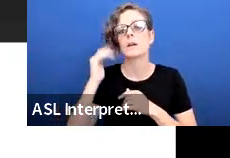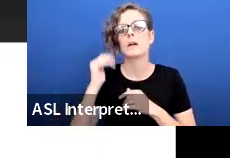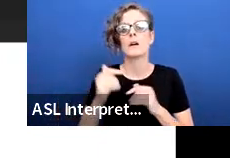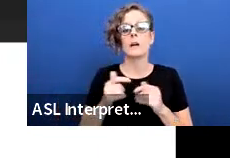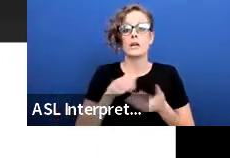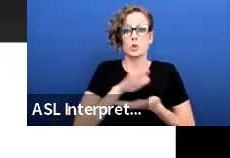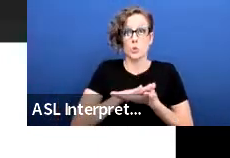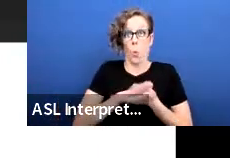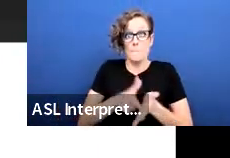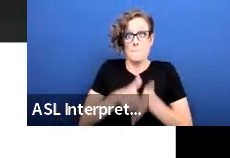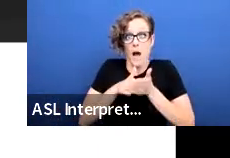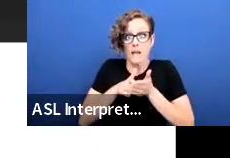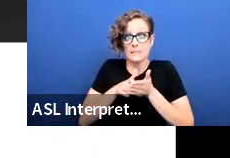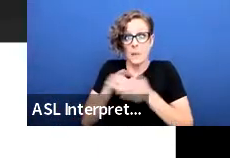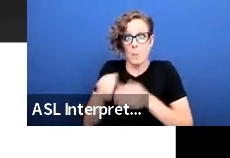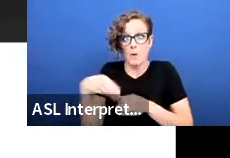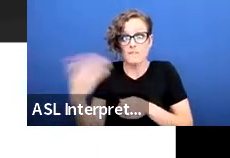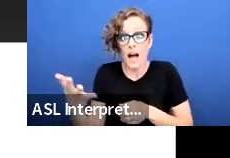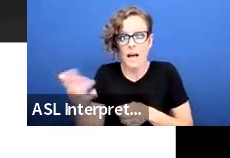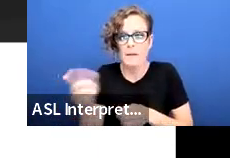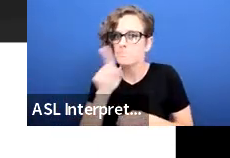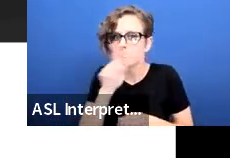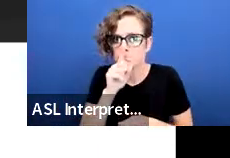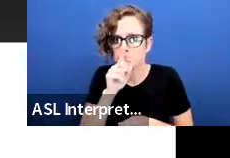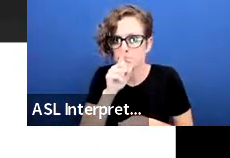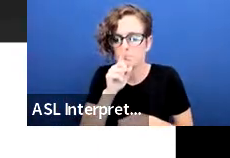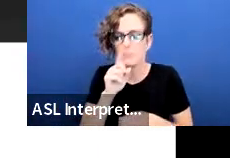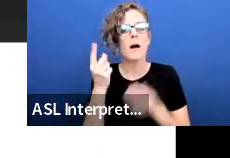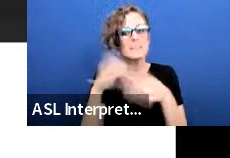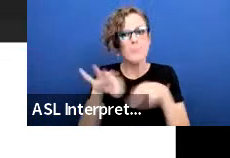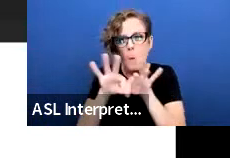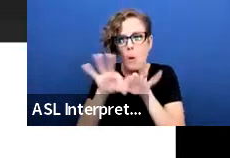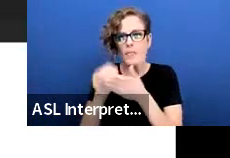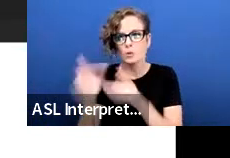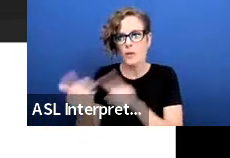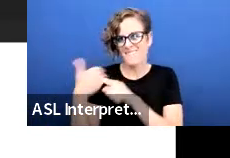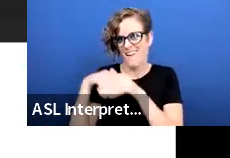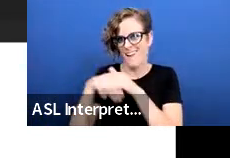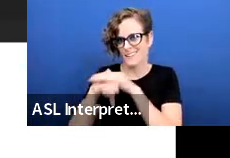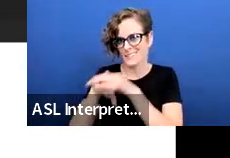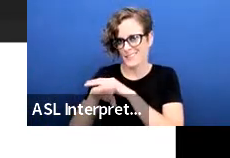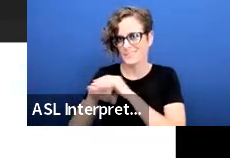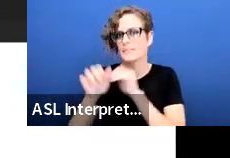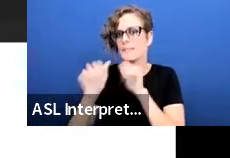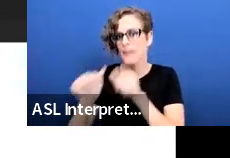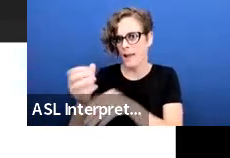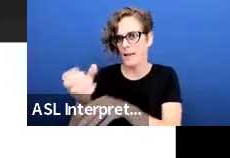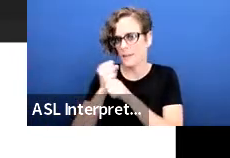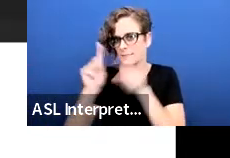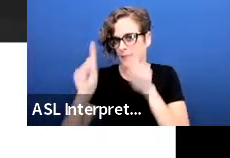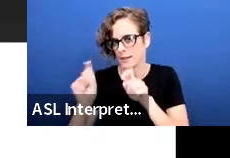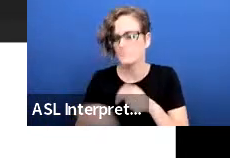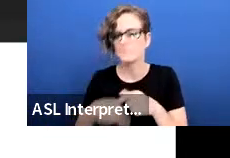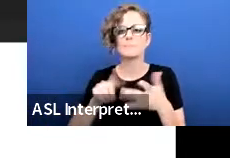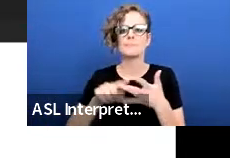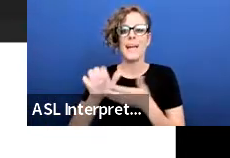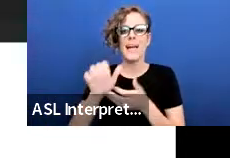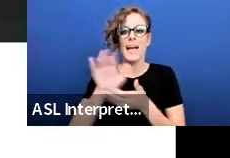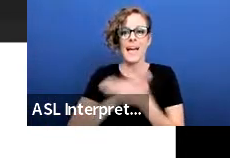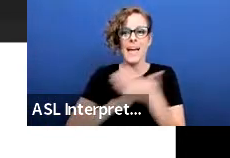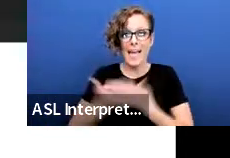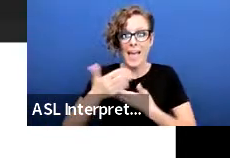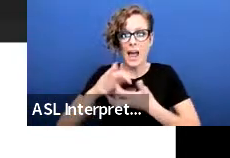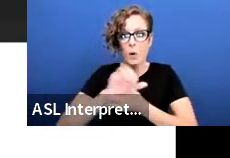provided by the school, but it's important that students have access to testing. Hand hygiene, of course, staying home when sick,